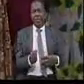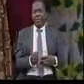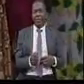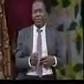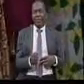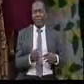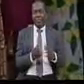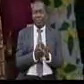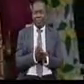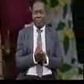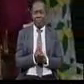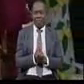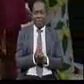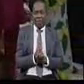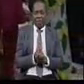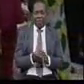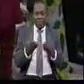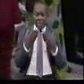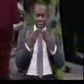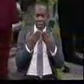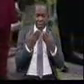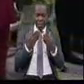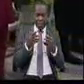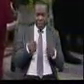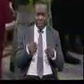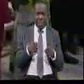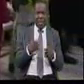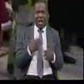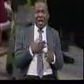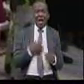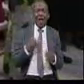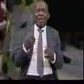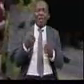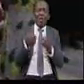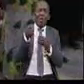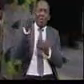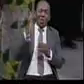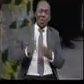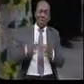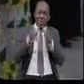Thank you. God bless you. See you in the evening at Obara Square.